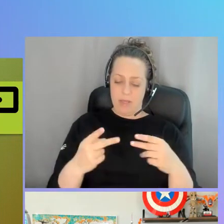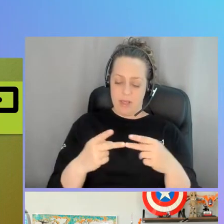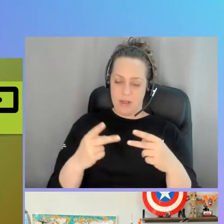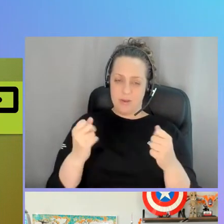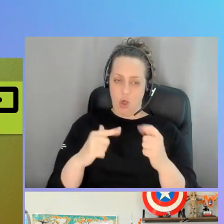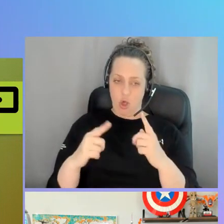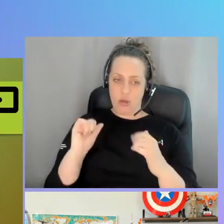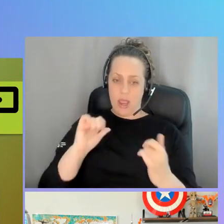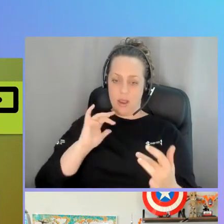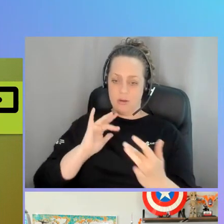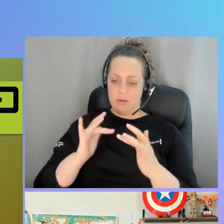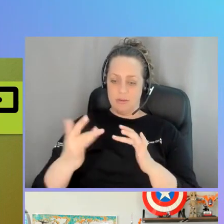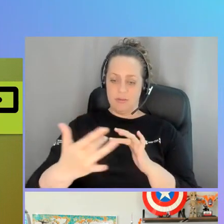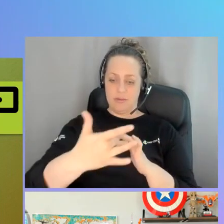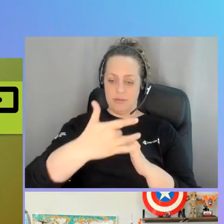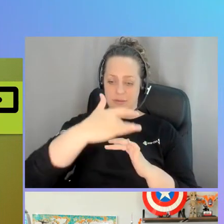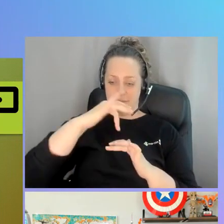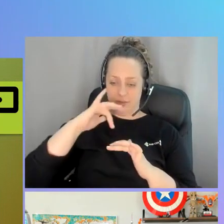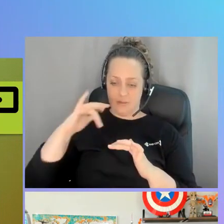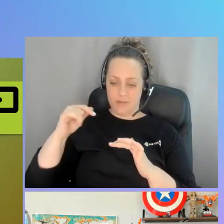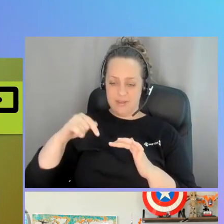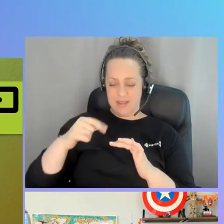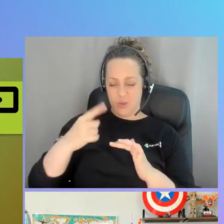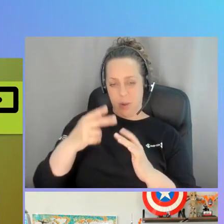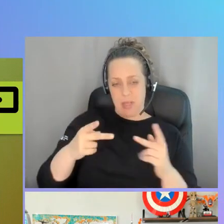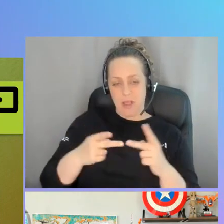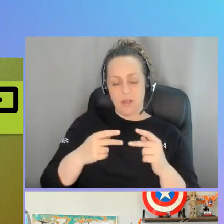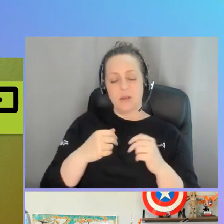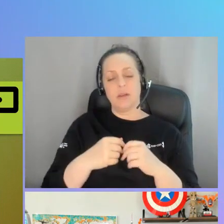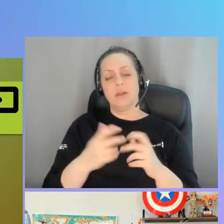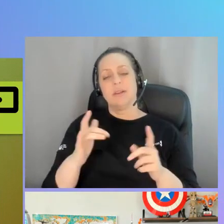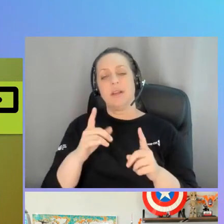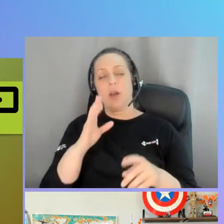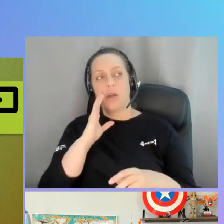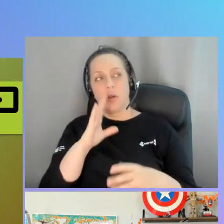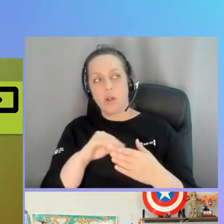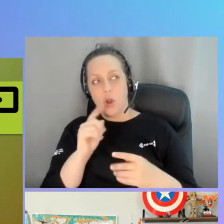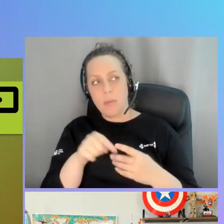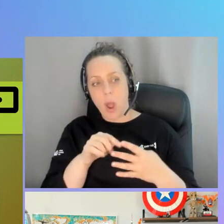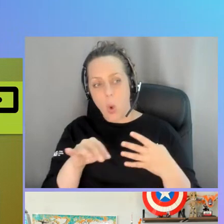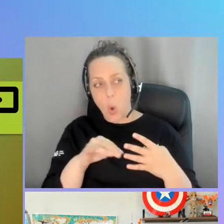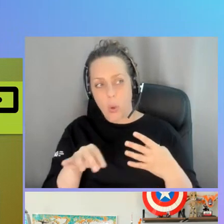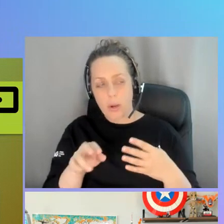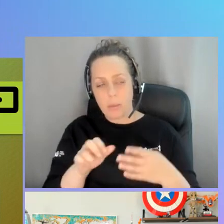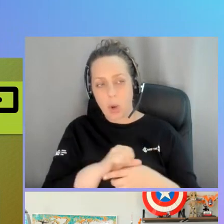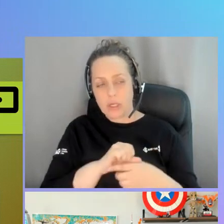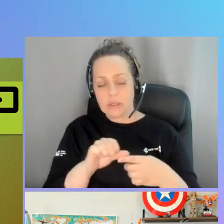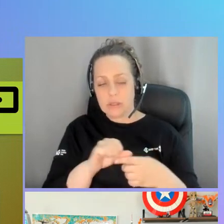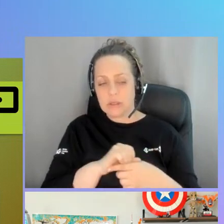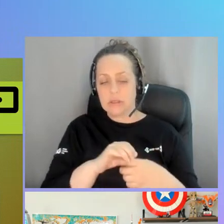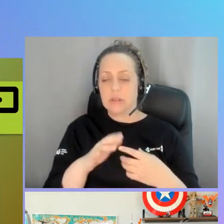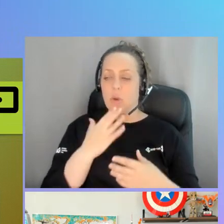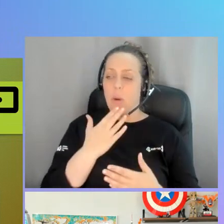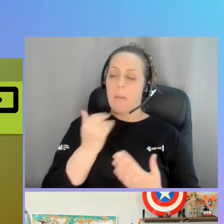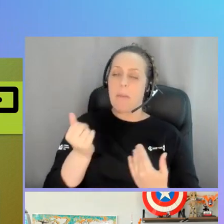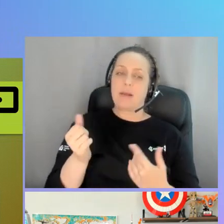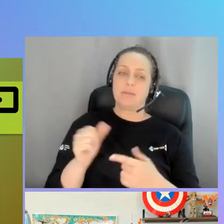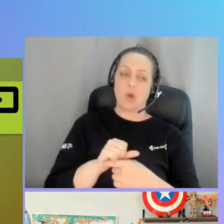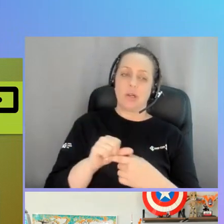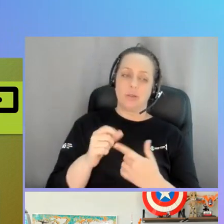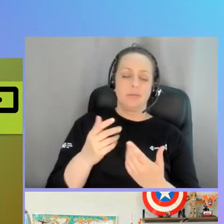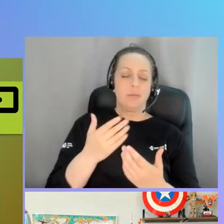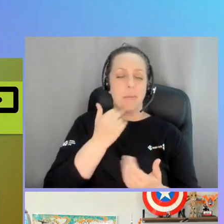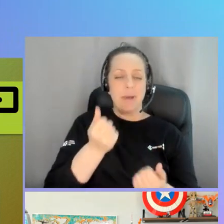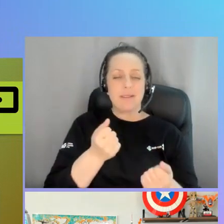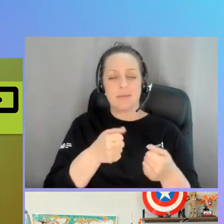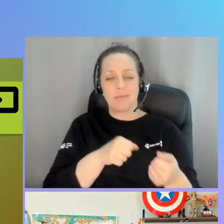right? Where do you go to learn about coding practices or meeting best practices, or how